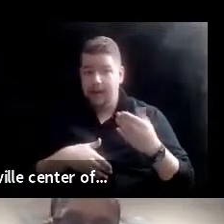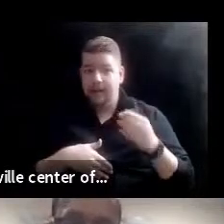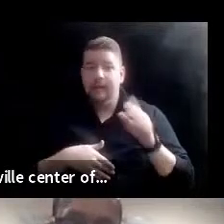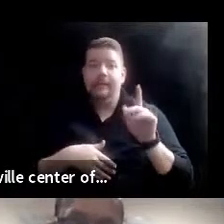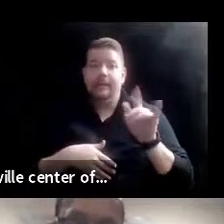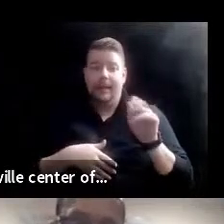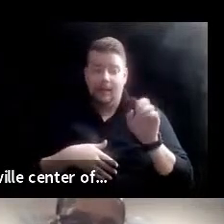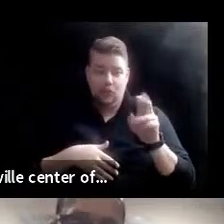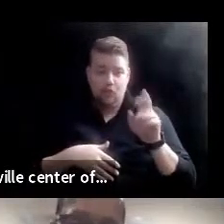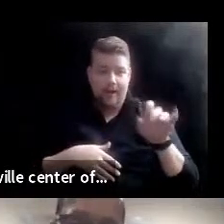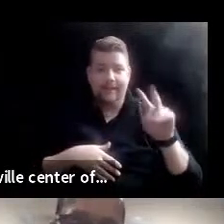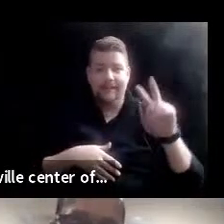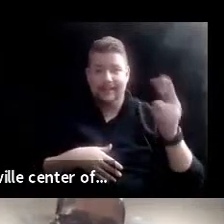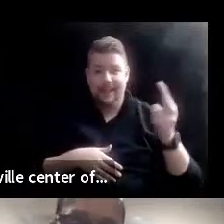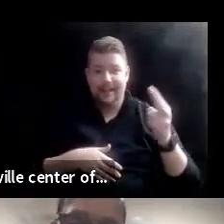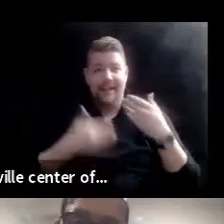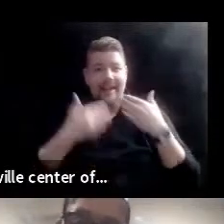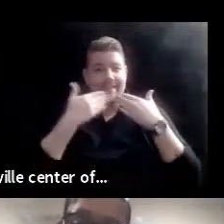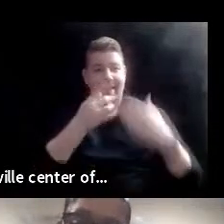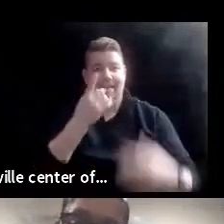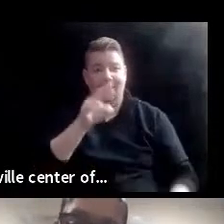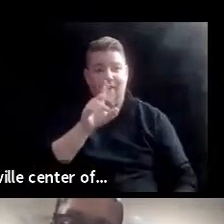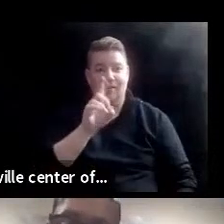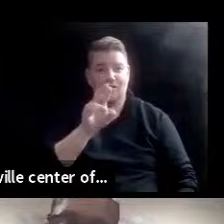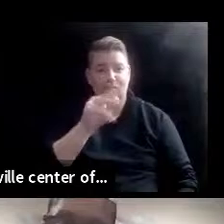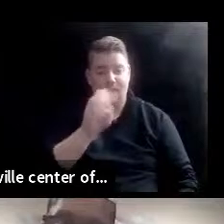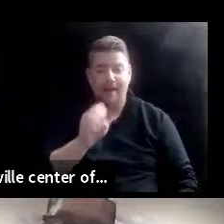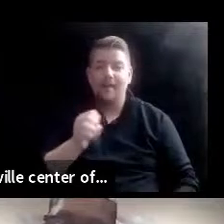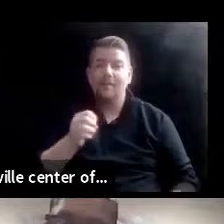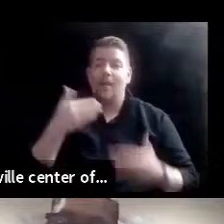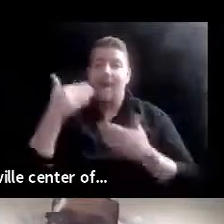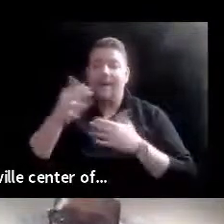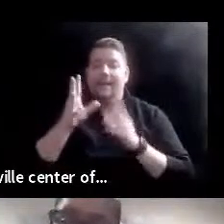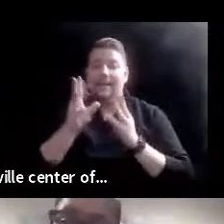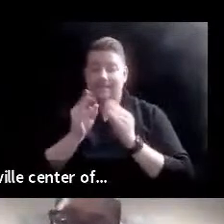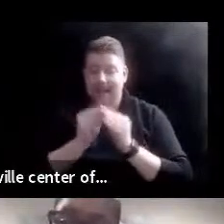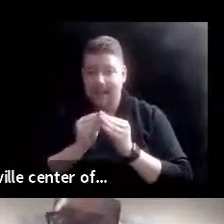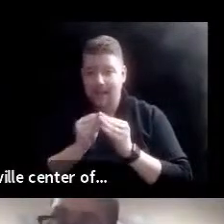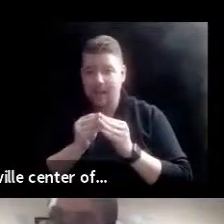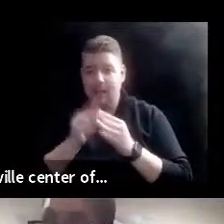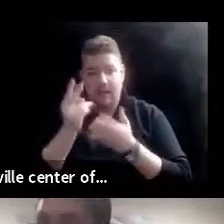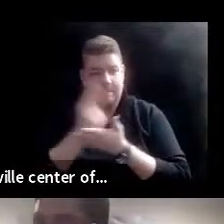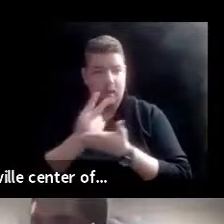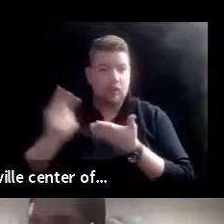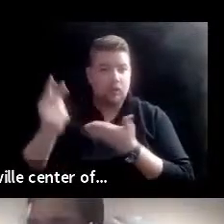it. Sounds great. Thank you, Dr. Drake. So our next meeting is in about 2